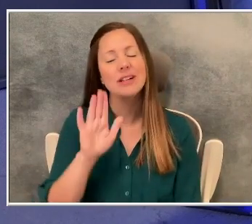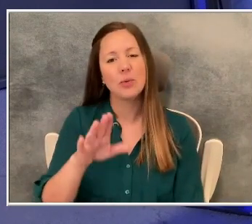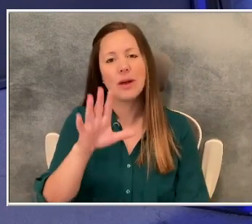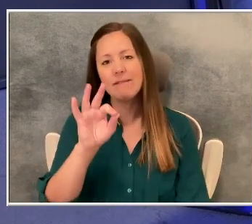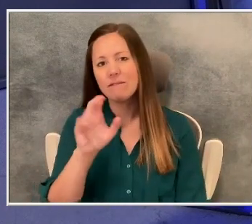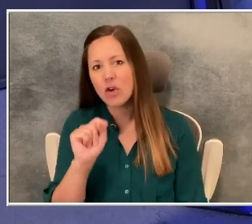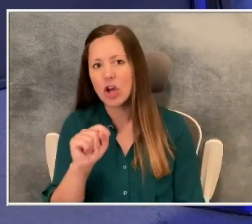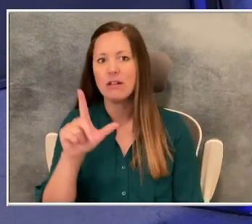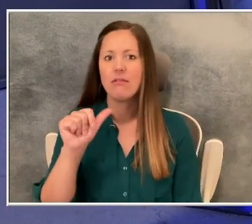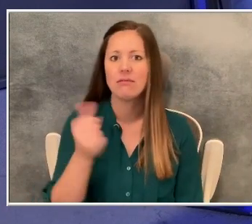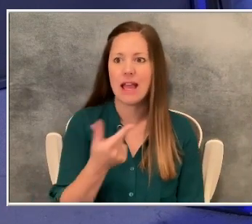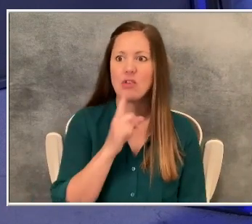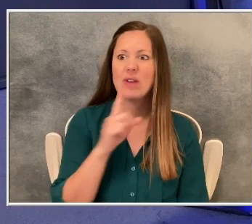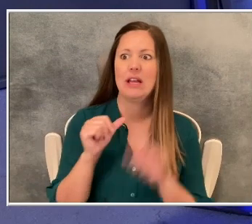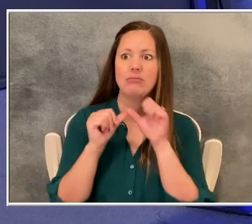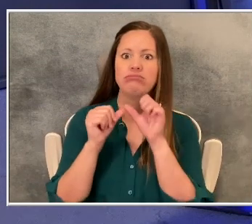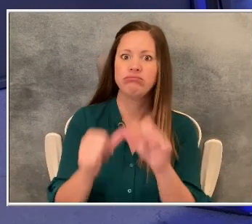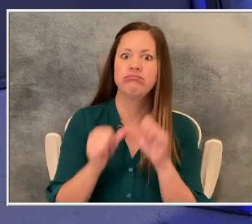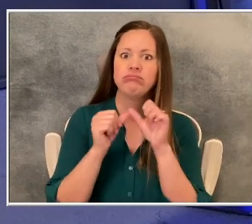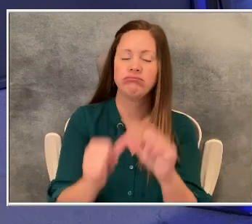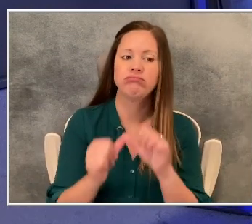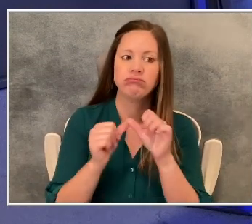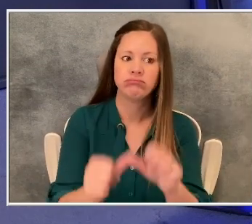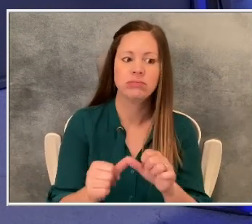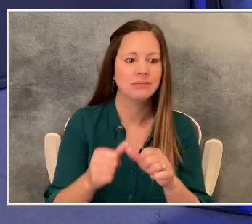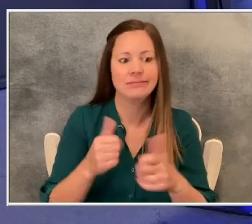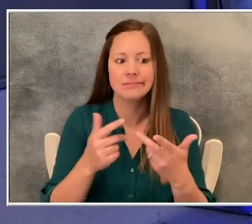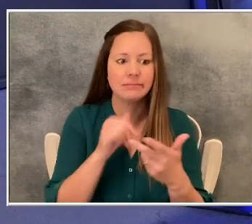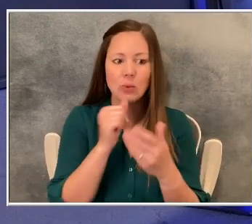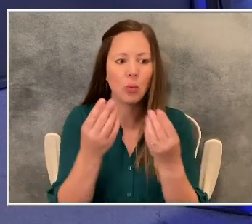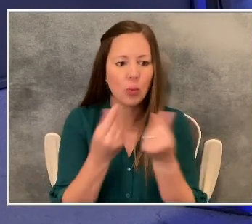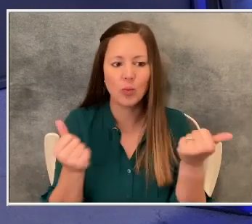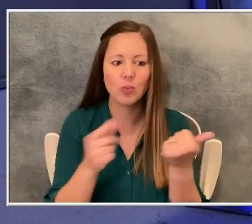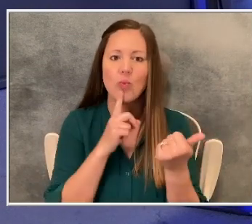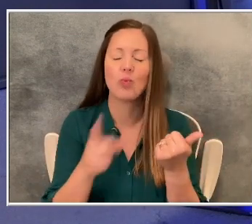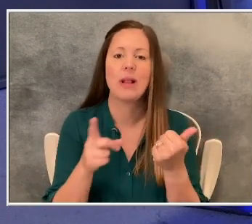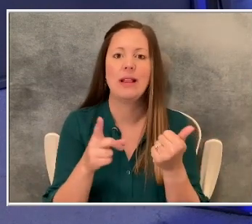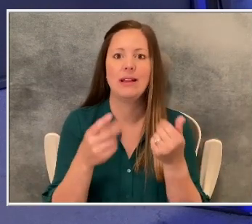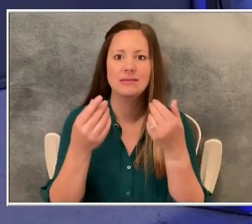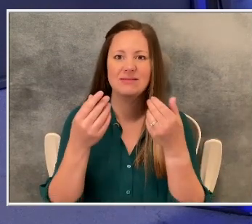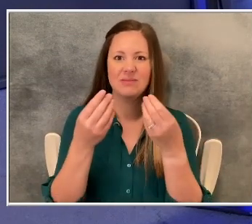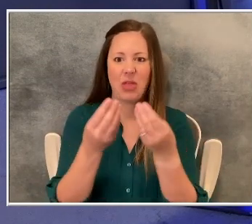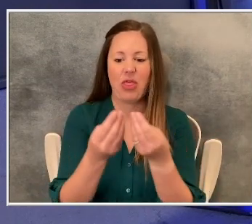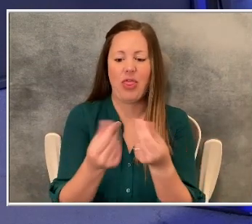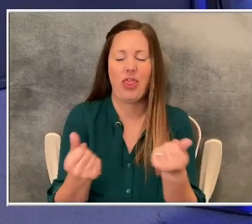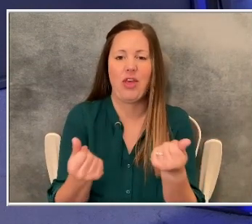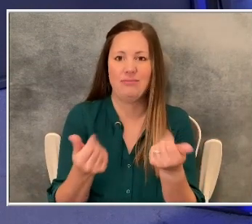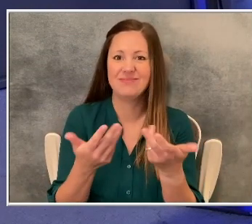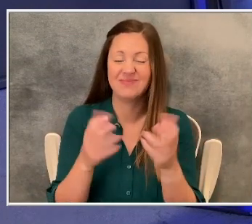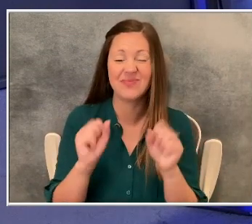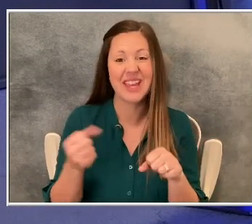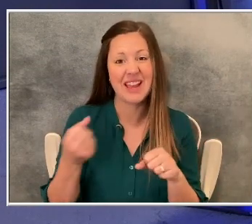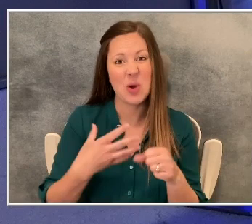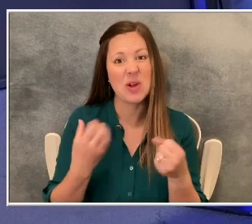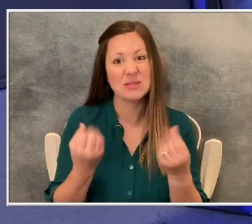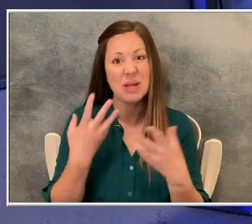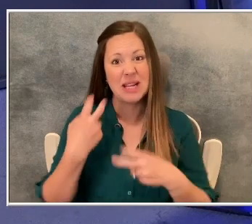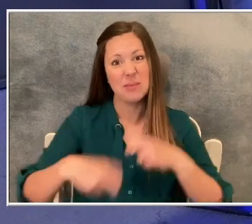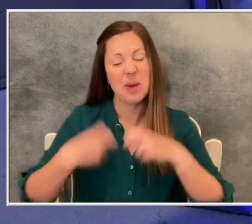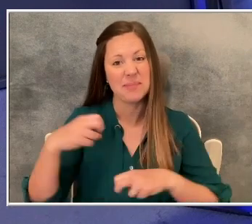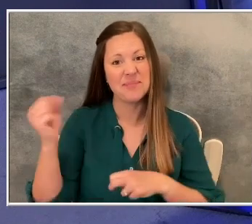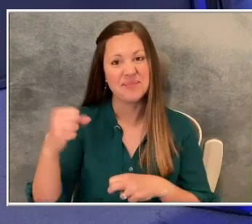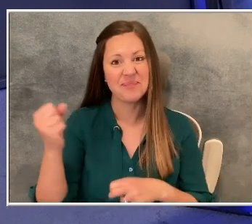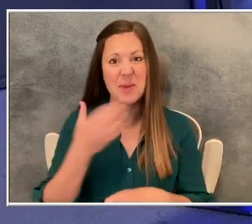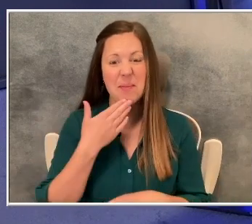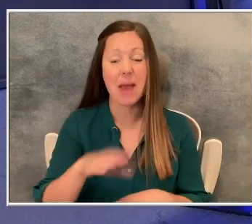go away. It just slowly eats away. Yes. And can cause a lot of difficulty. Yeah, it was bad. It was bad, but so, it's much better.